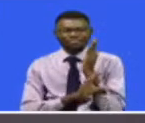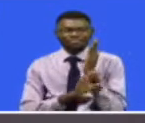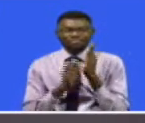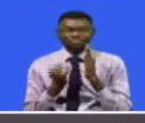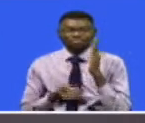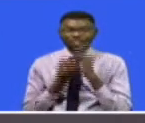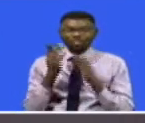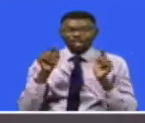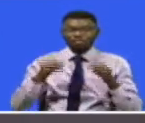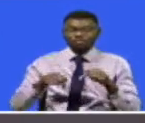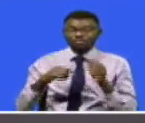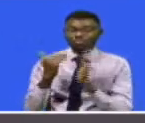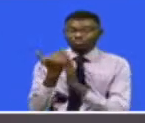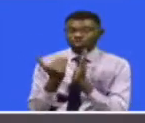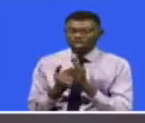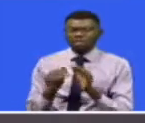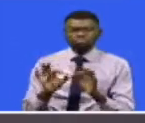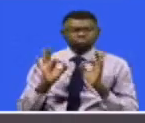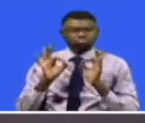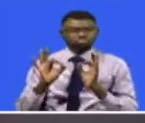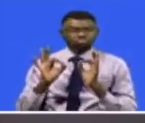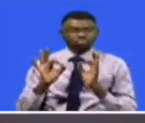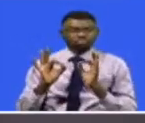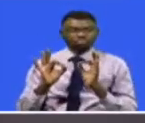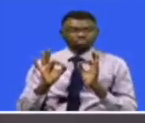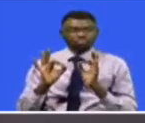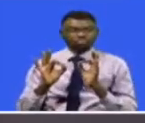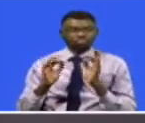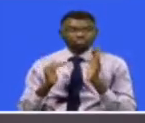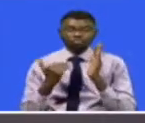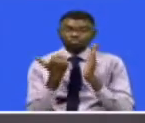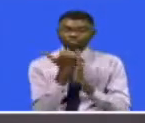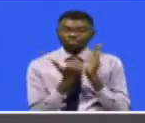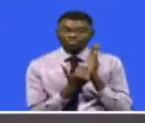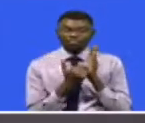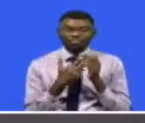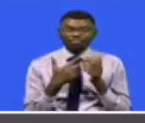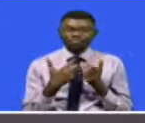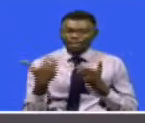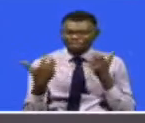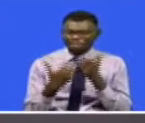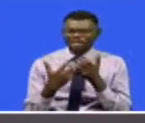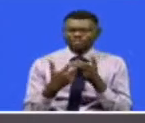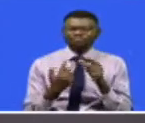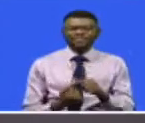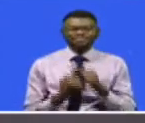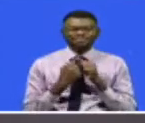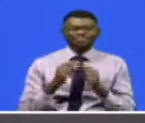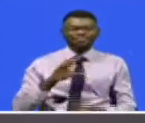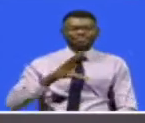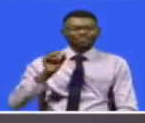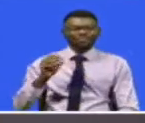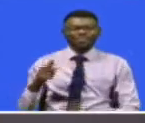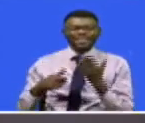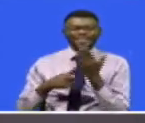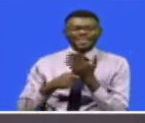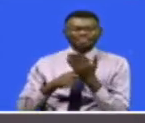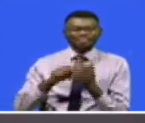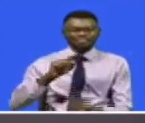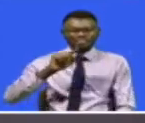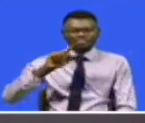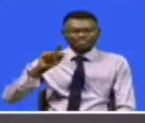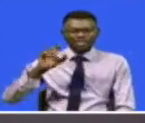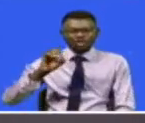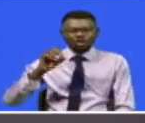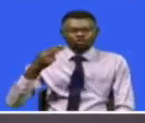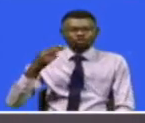a interesting program or package exclusive for Africa customers. We call it as a Zoho Africa Digital Enabler,